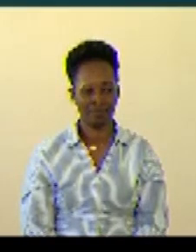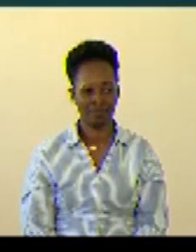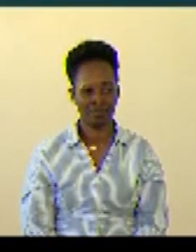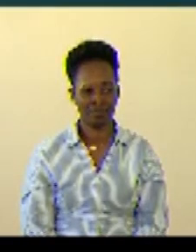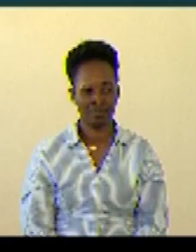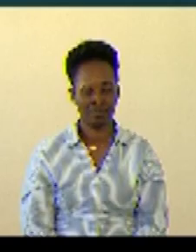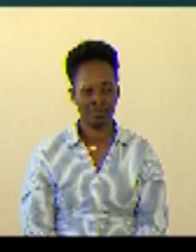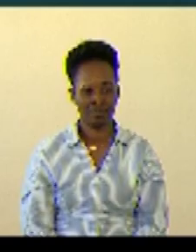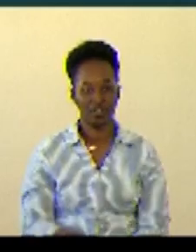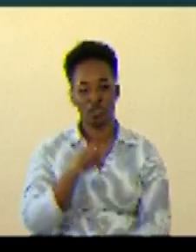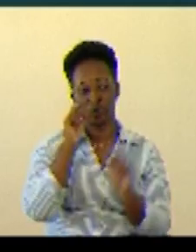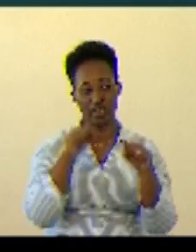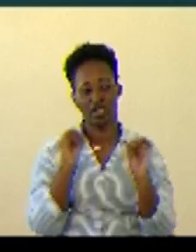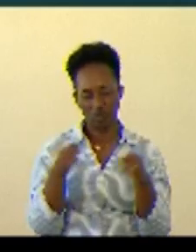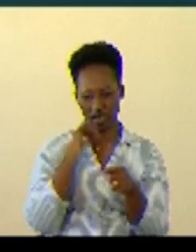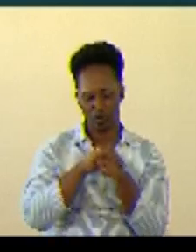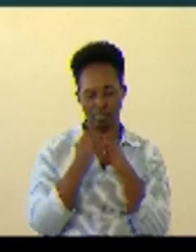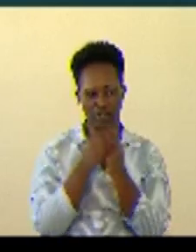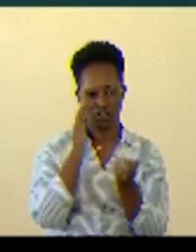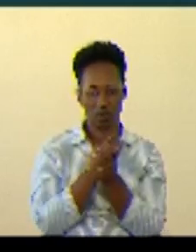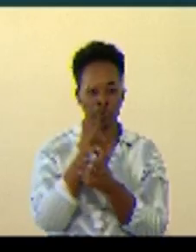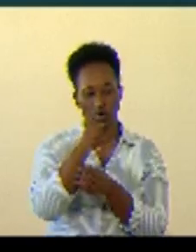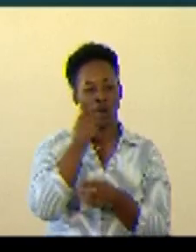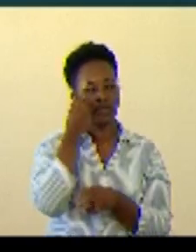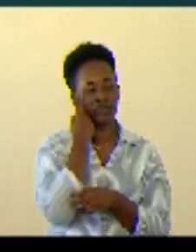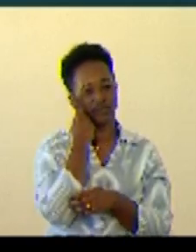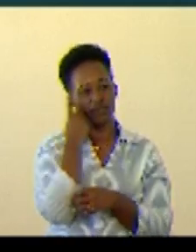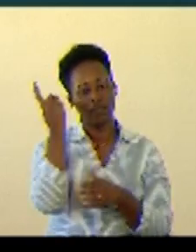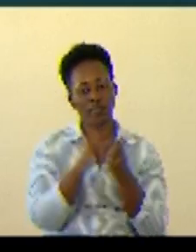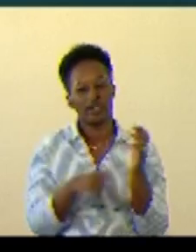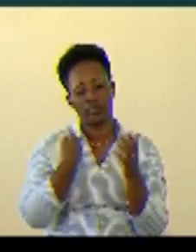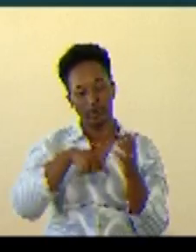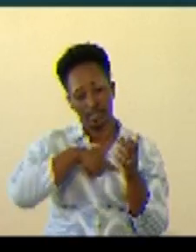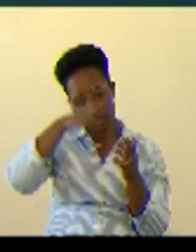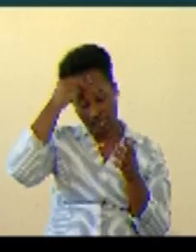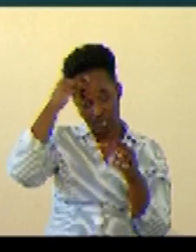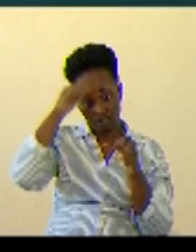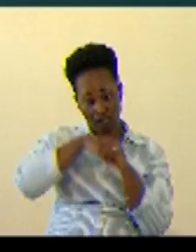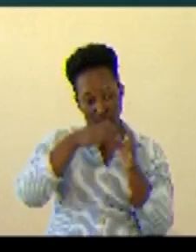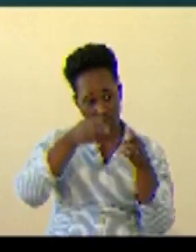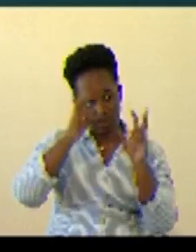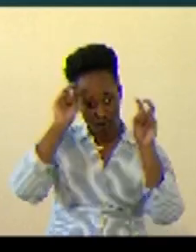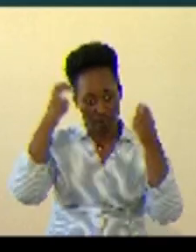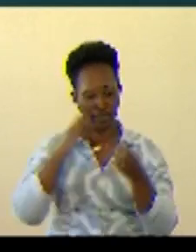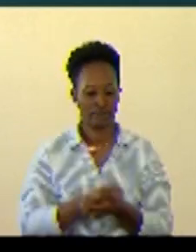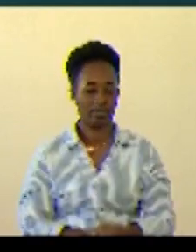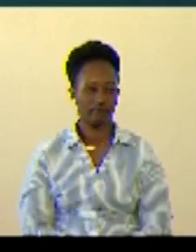You have to try to make sure that you have understood what we have covered in this unit.